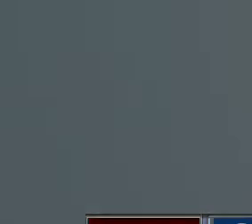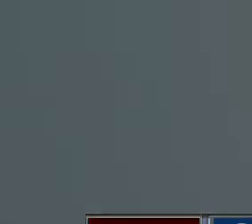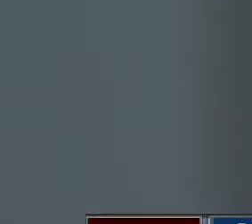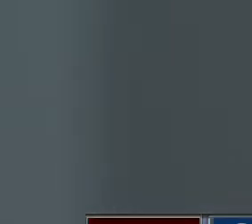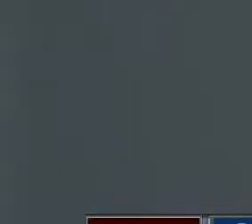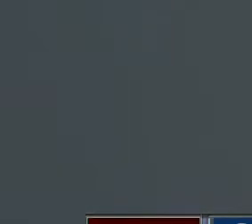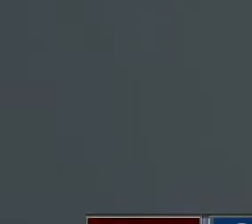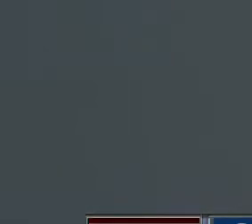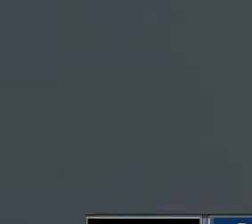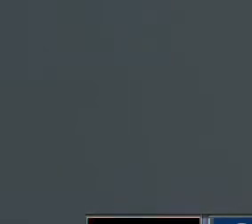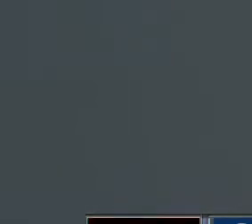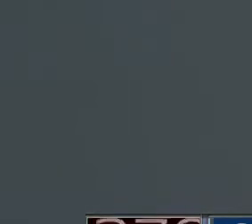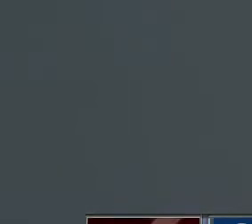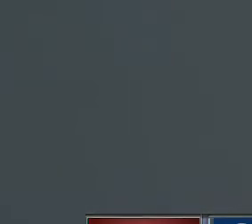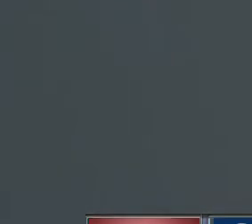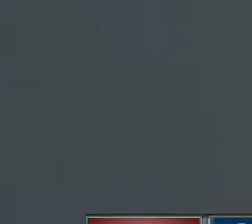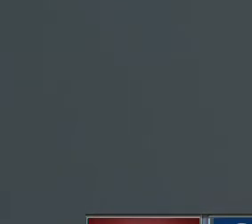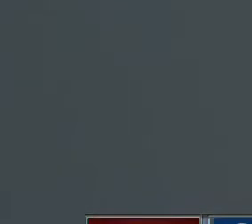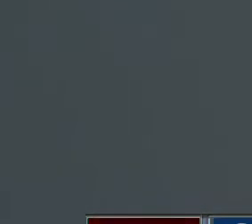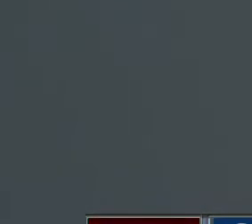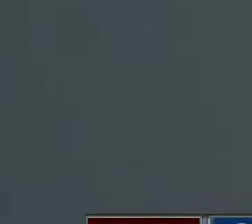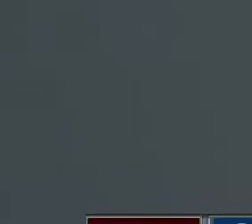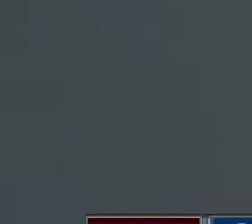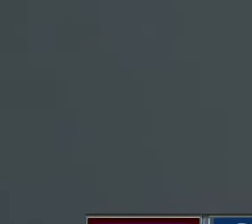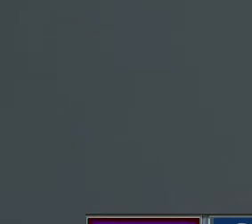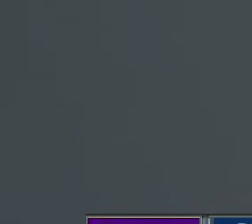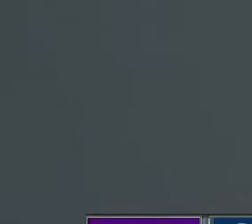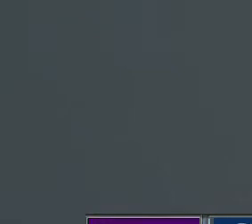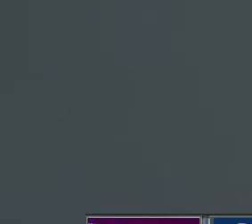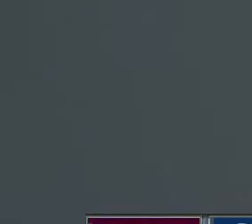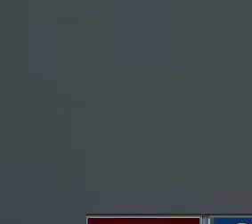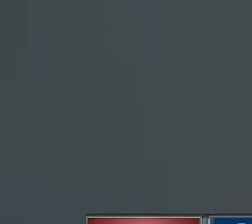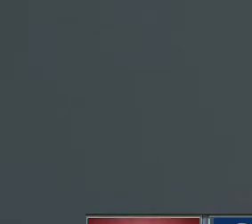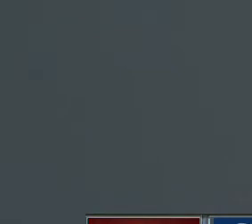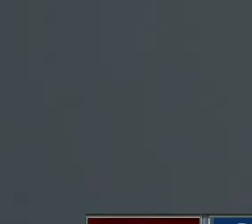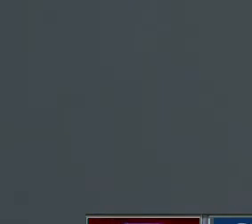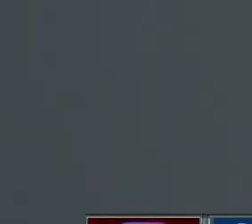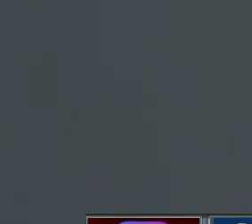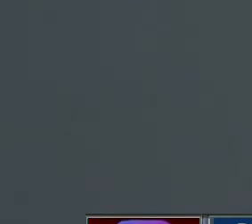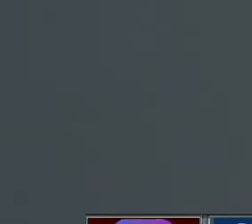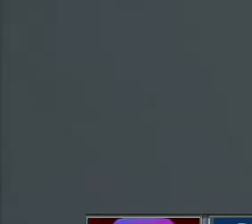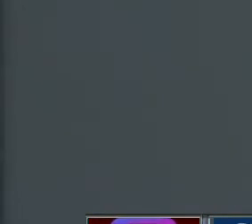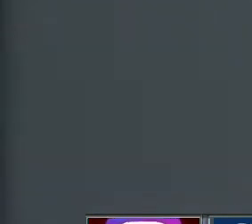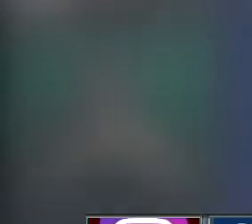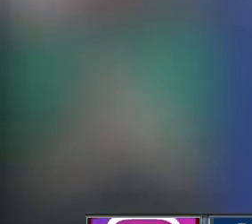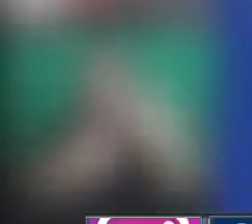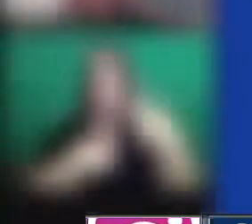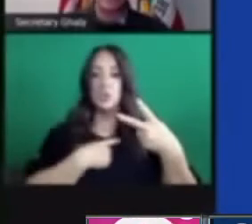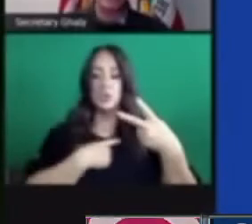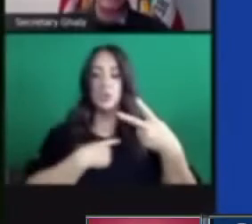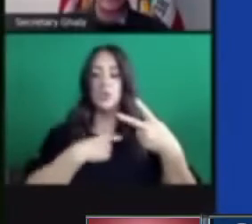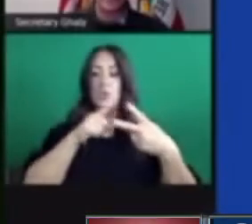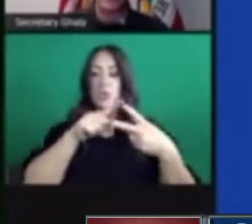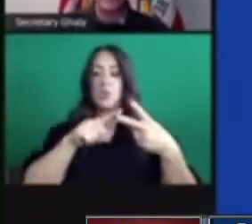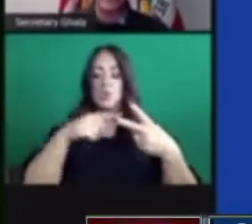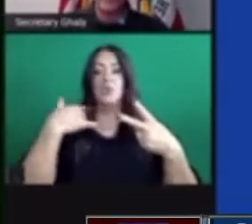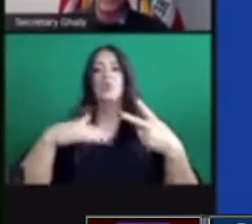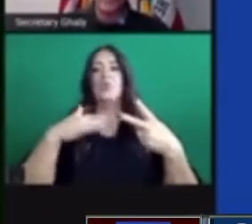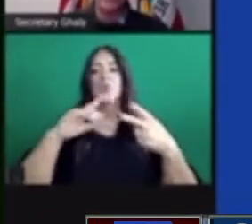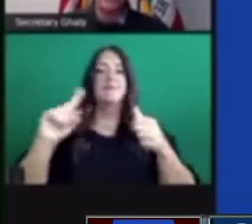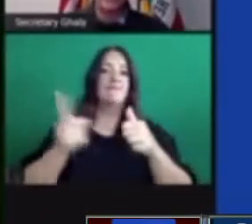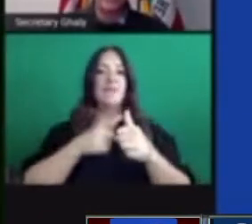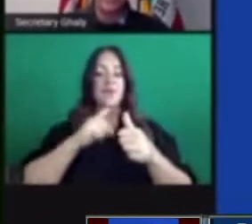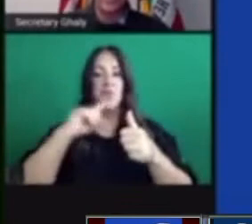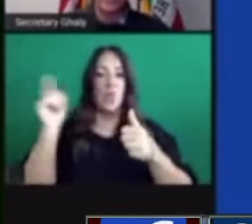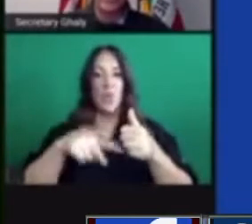it's still a harsh reality for health experts like Michelle Corson with Kern County Public Health. On Tuesday, Dr. Mark Galley, the California Health and Human